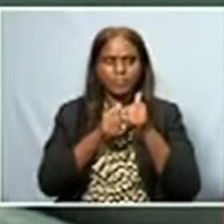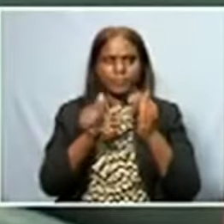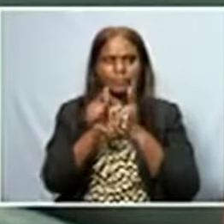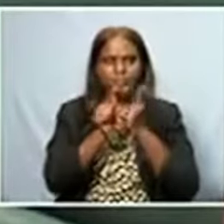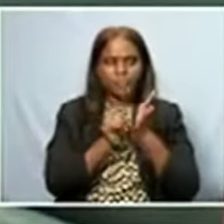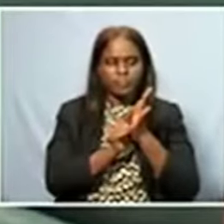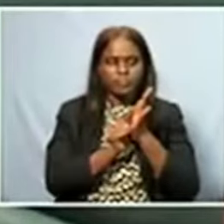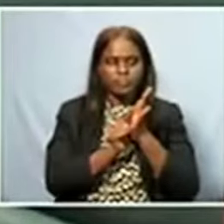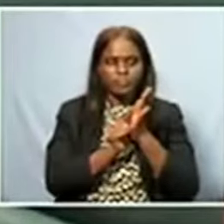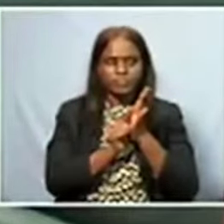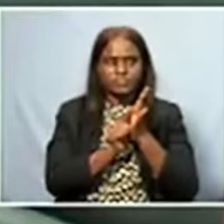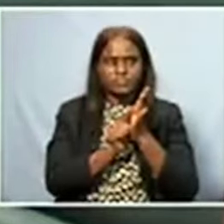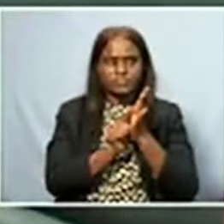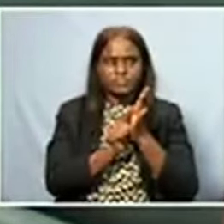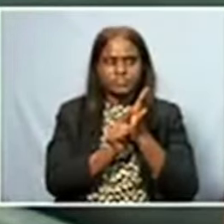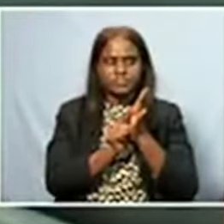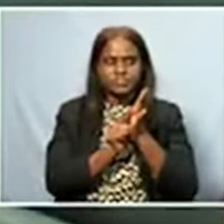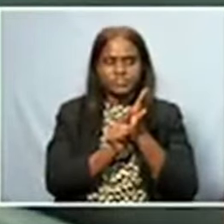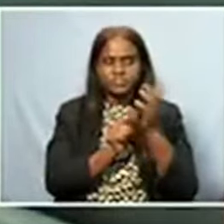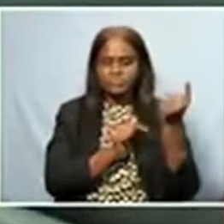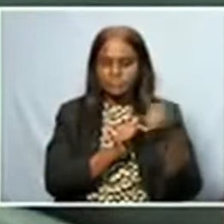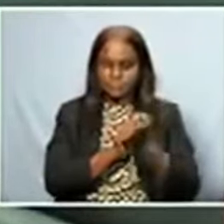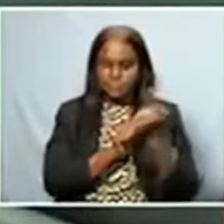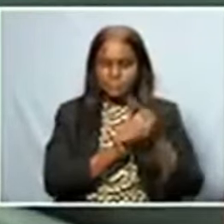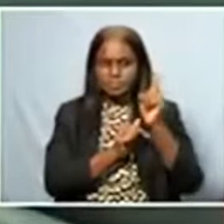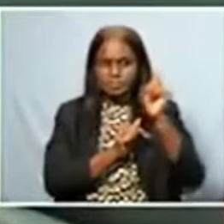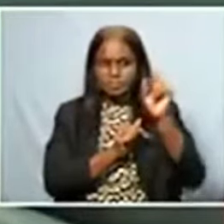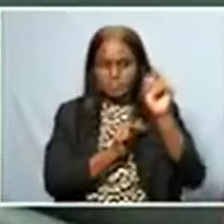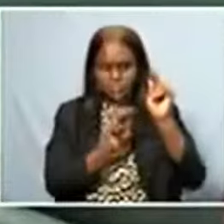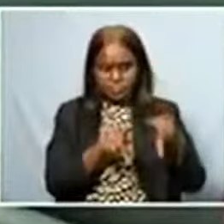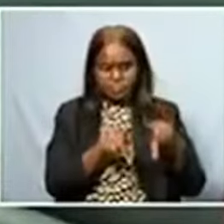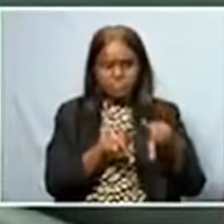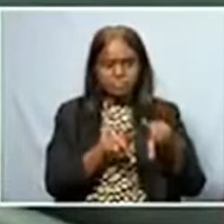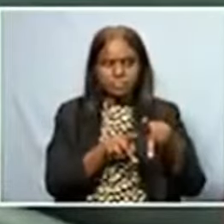standing orders, it's only